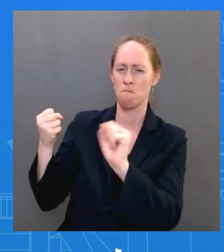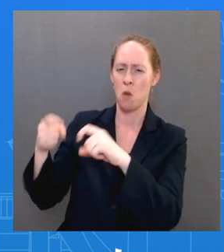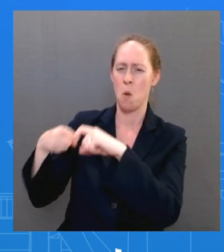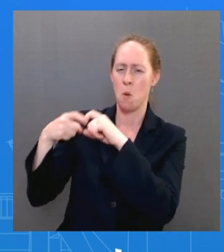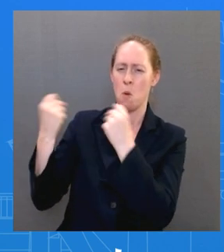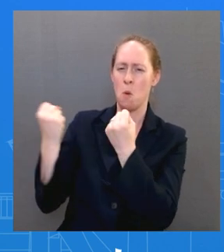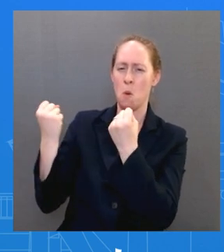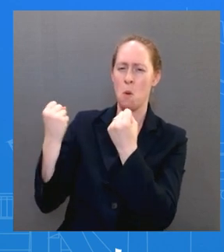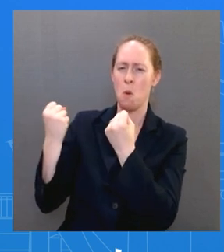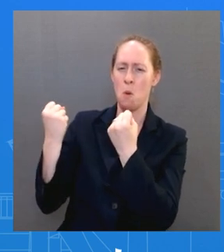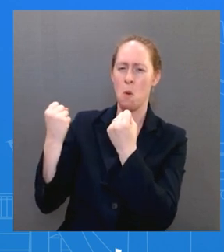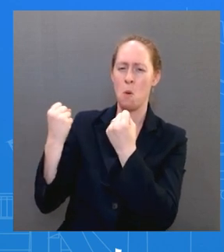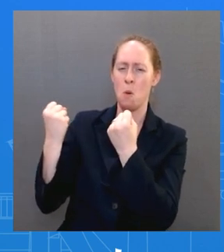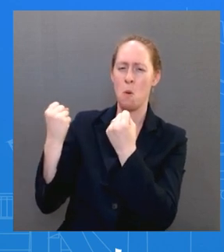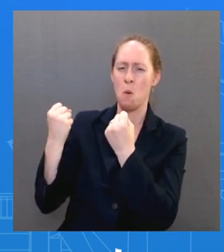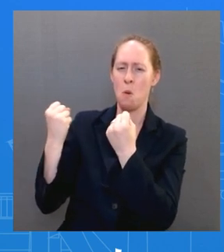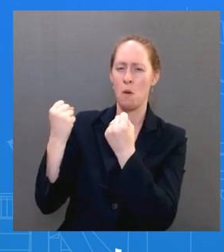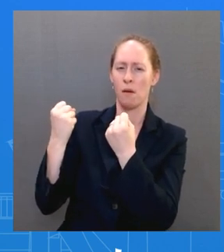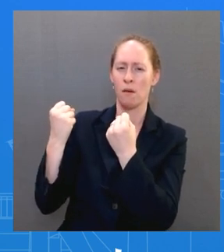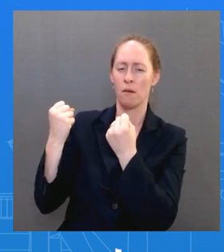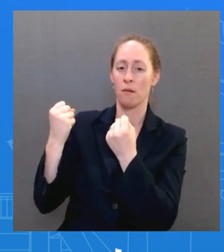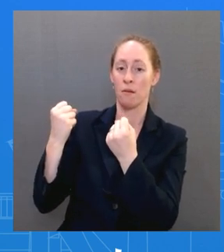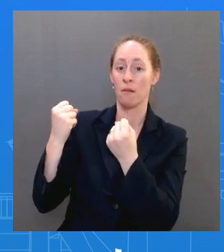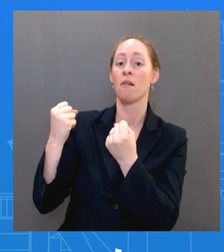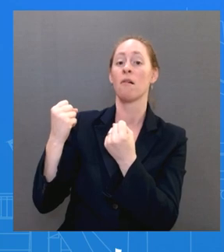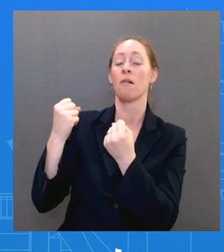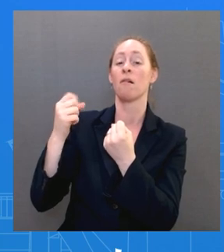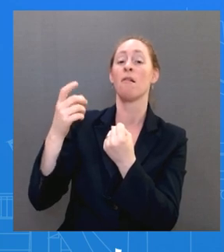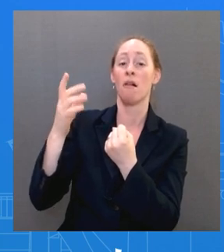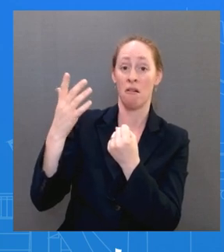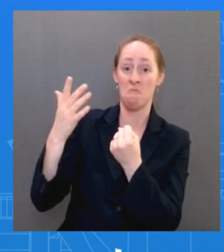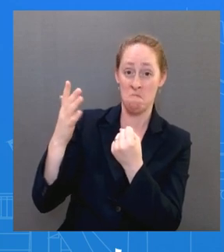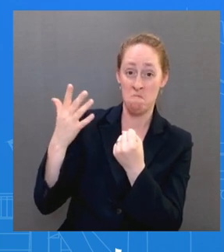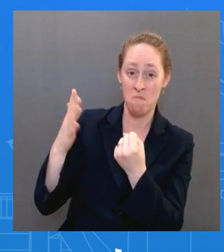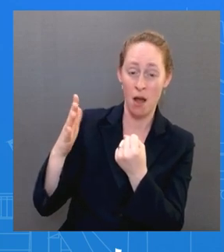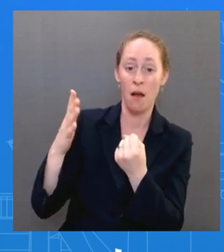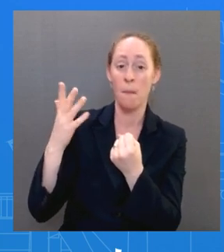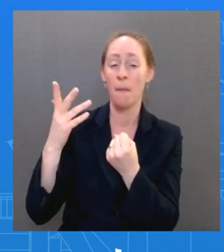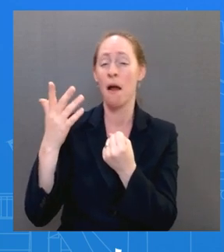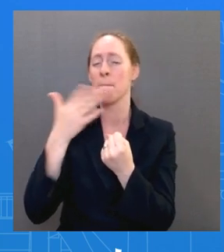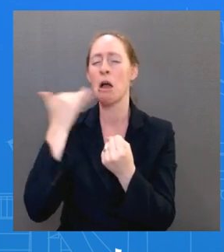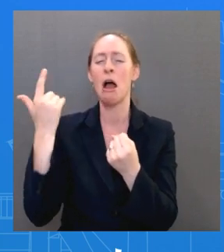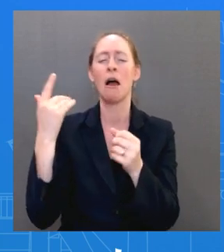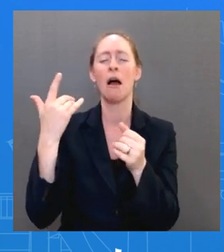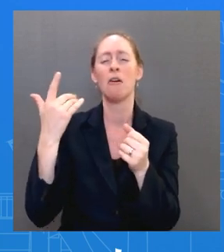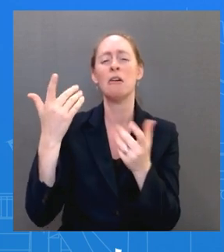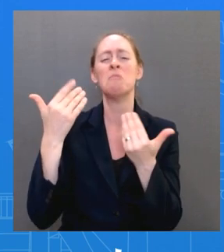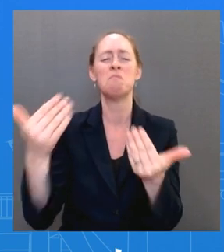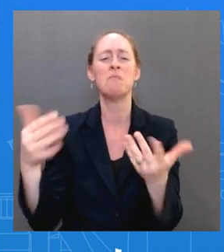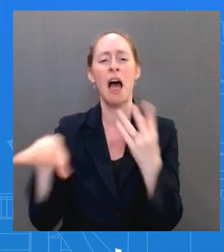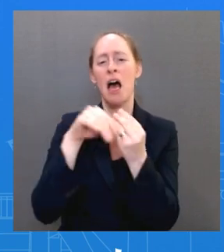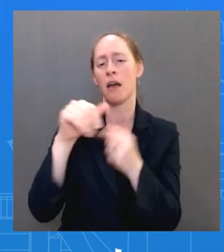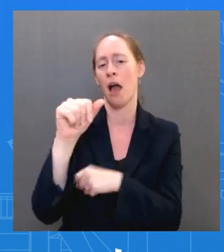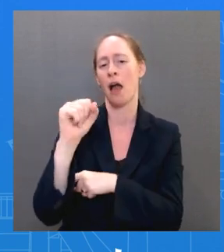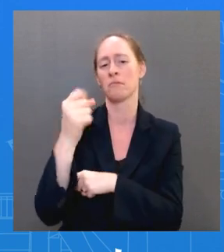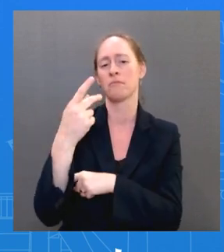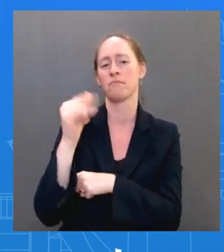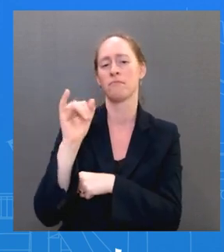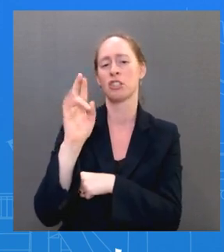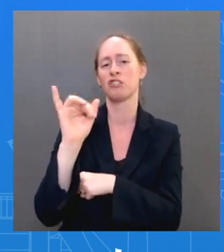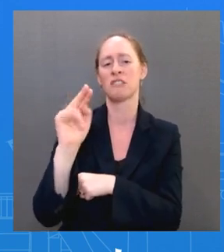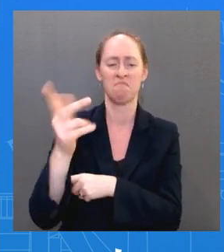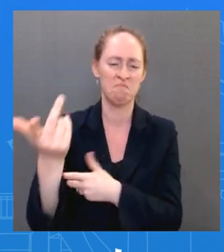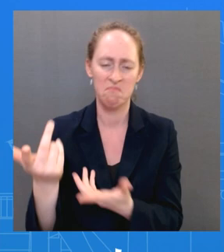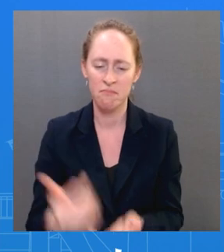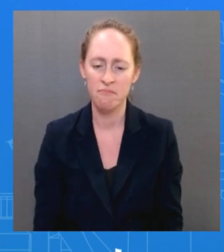to add aspirin for a short period of time. Dr. O'Connor also said that the president's using an inhaler as needed. Does he regularly